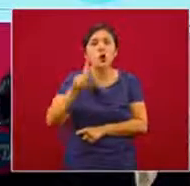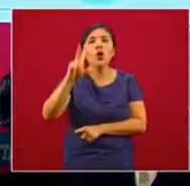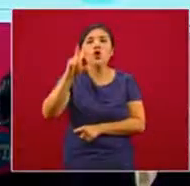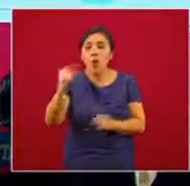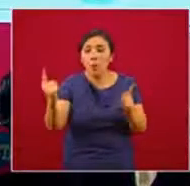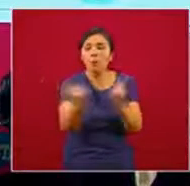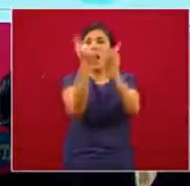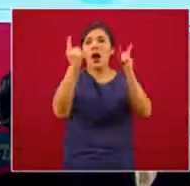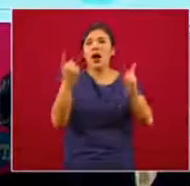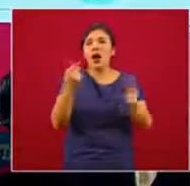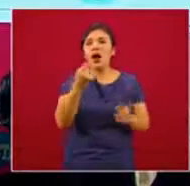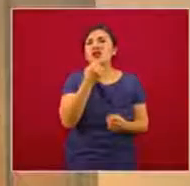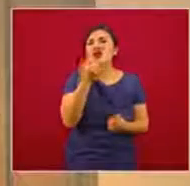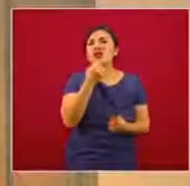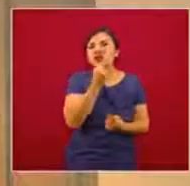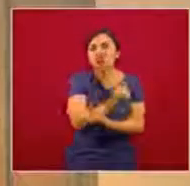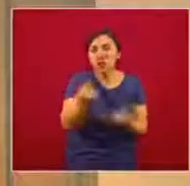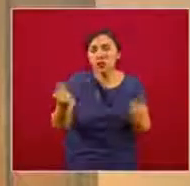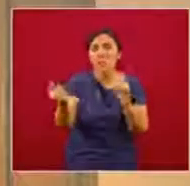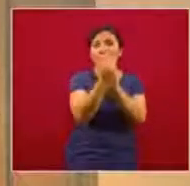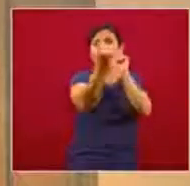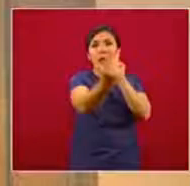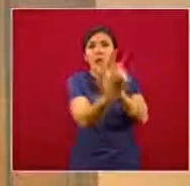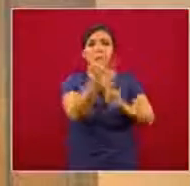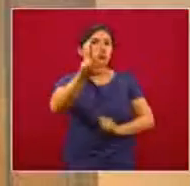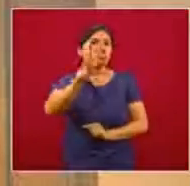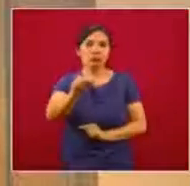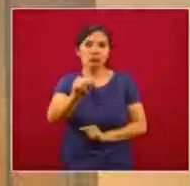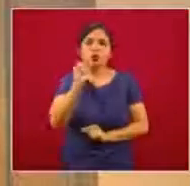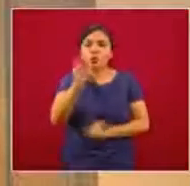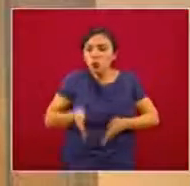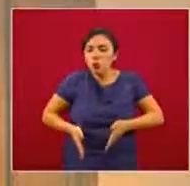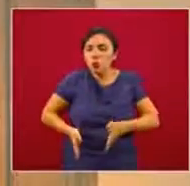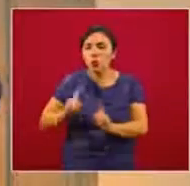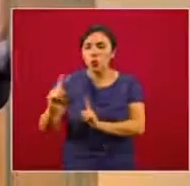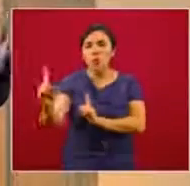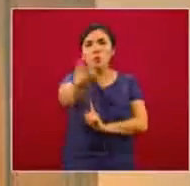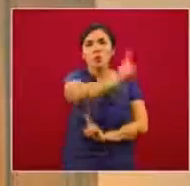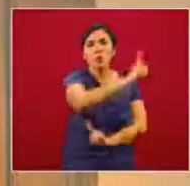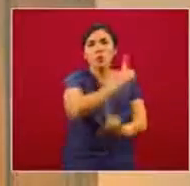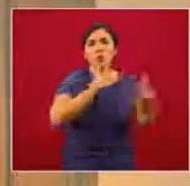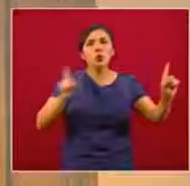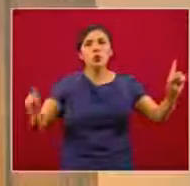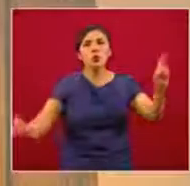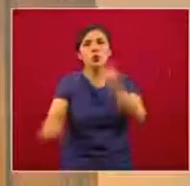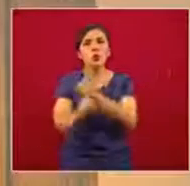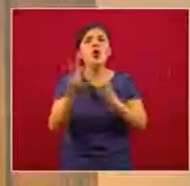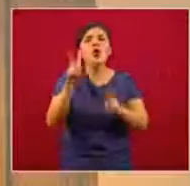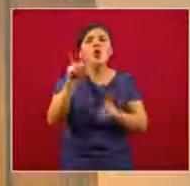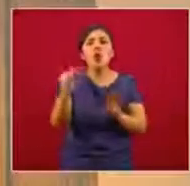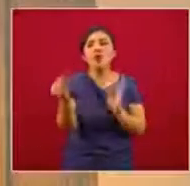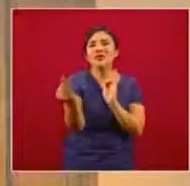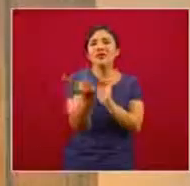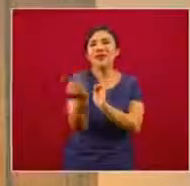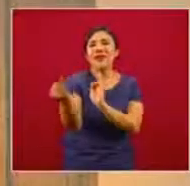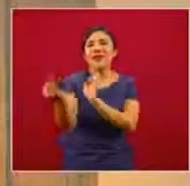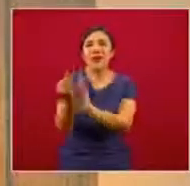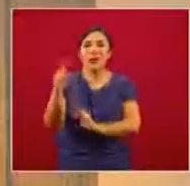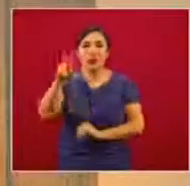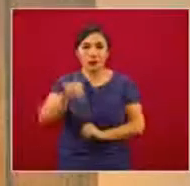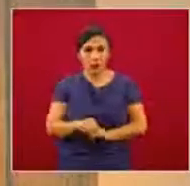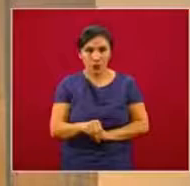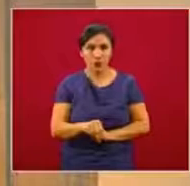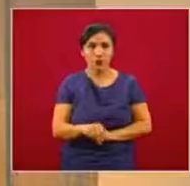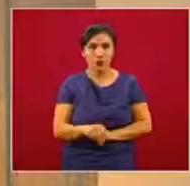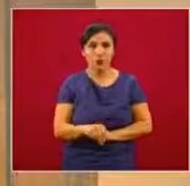establish signals all over the school, so walking would avoid